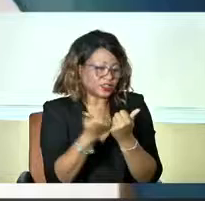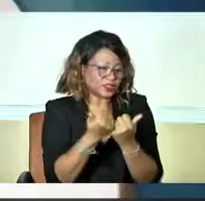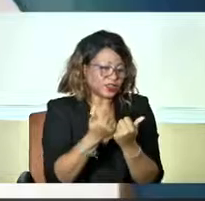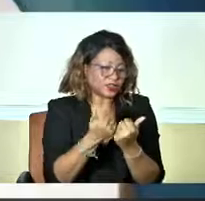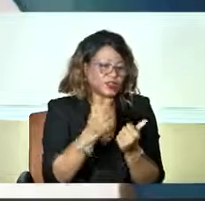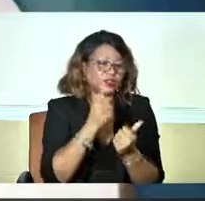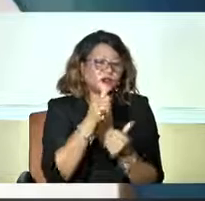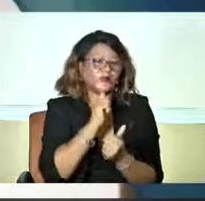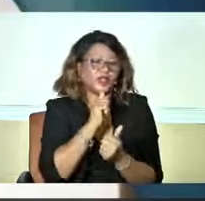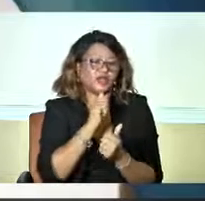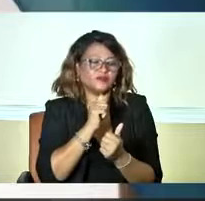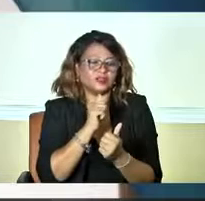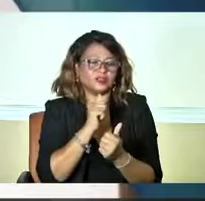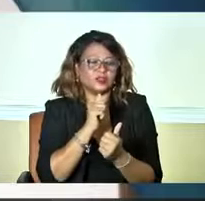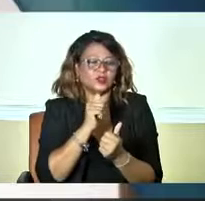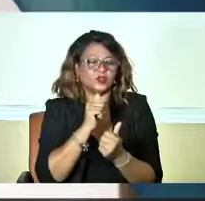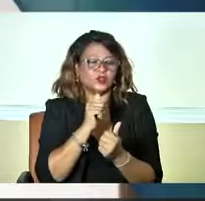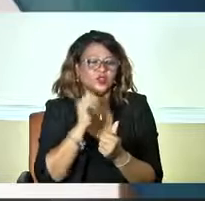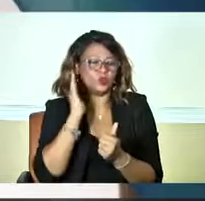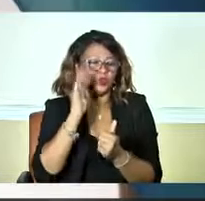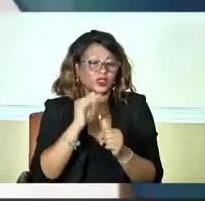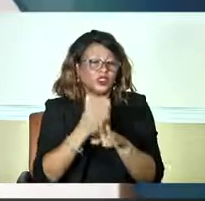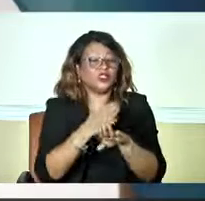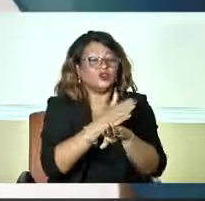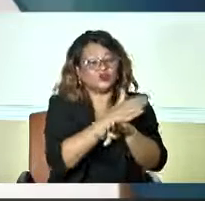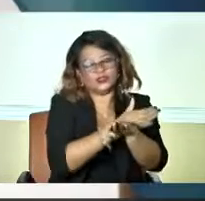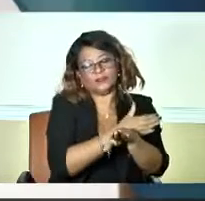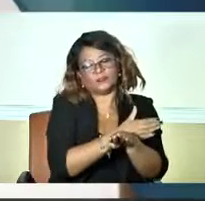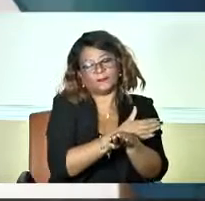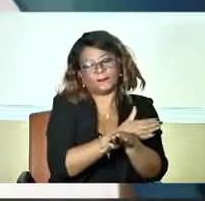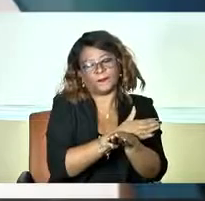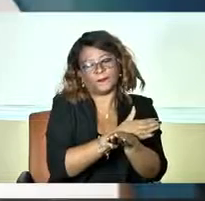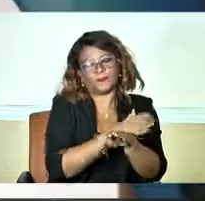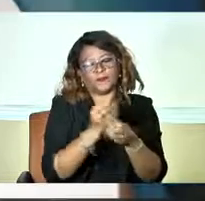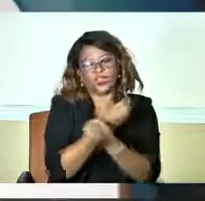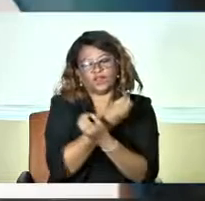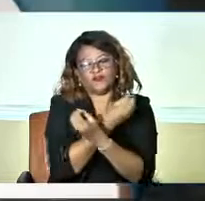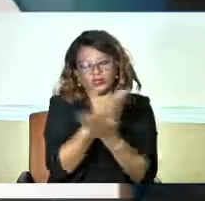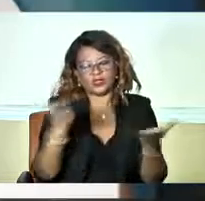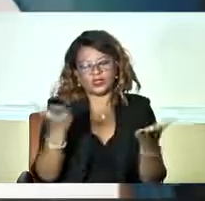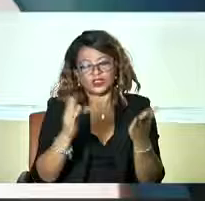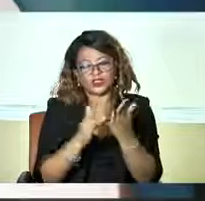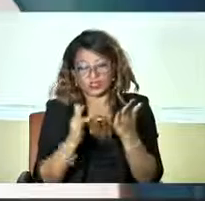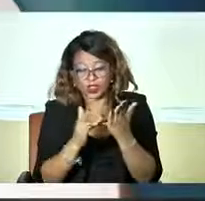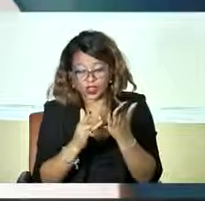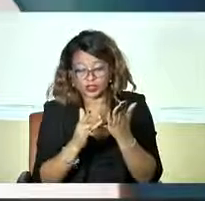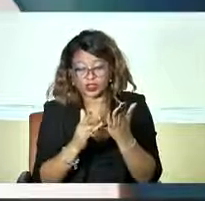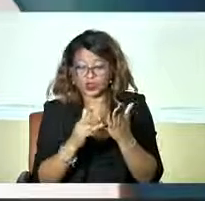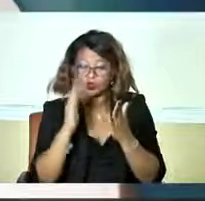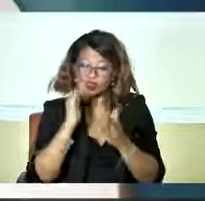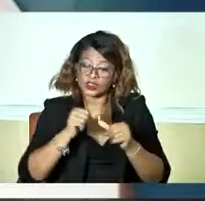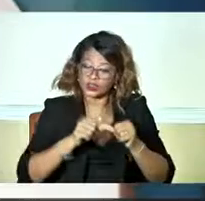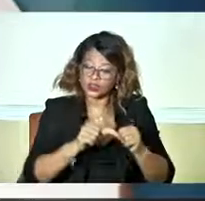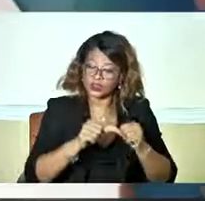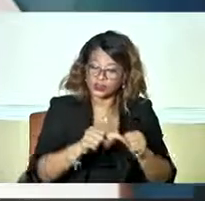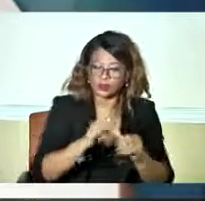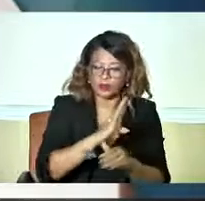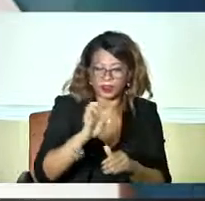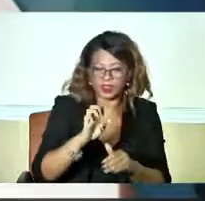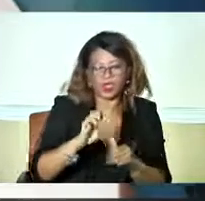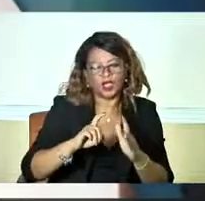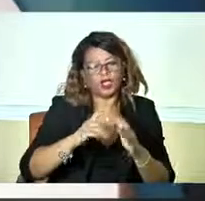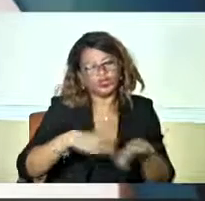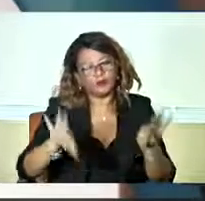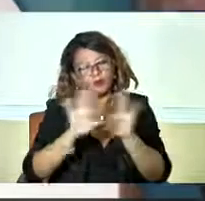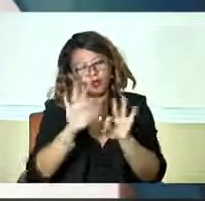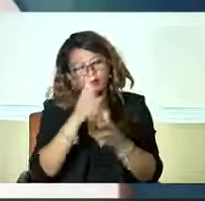private sector will inevitably increase. Information technology continues to be an integral